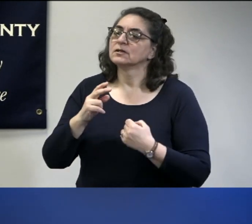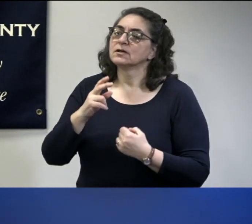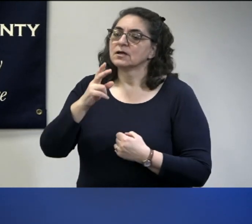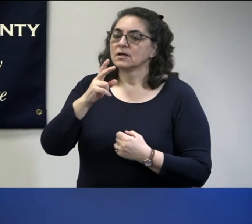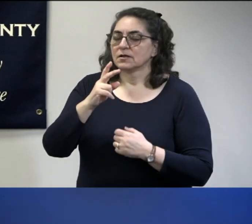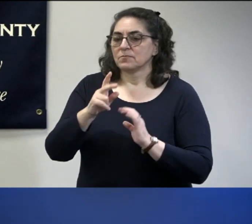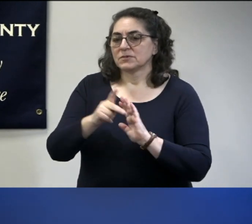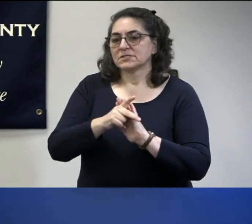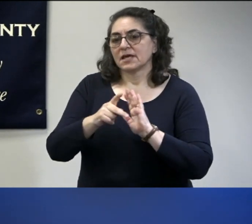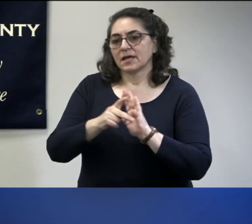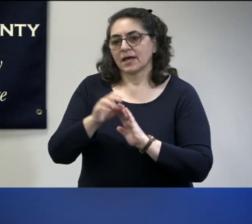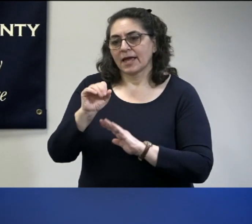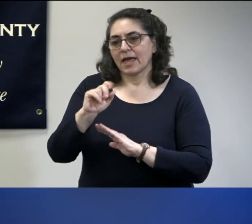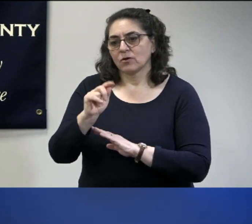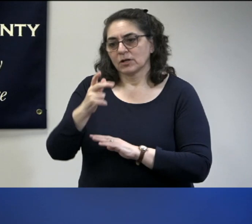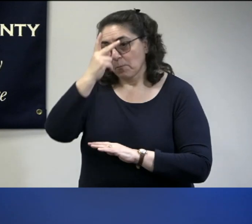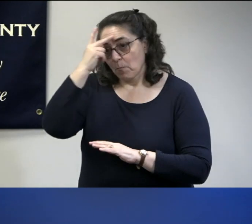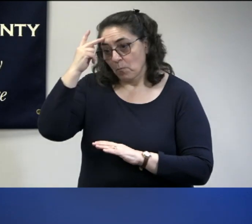I'll turn this over to Lou.